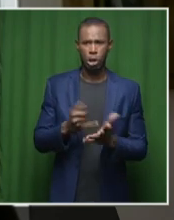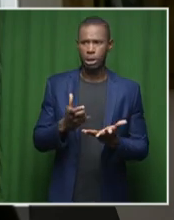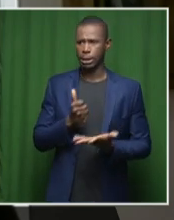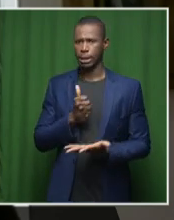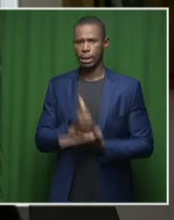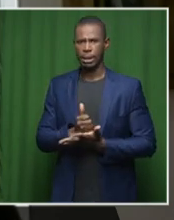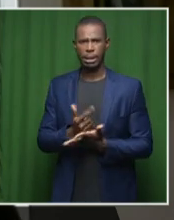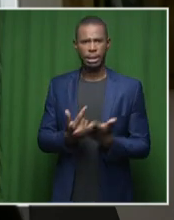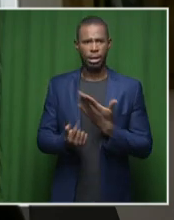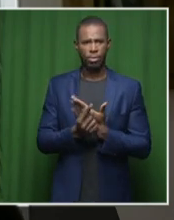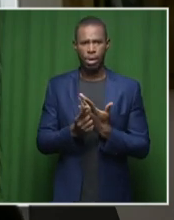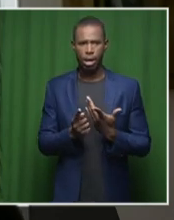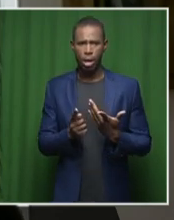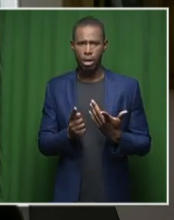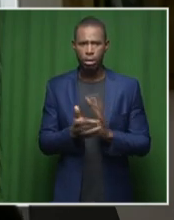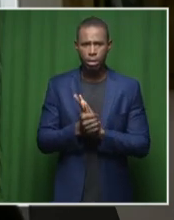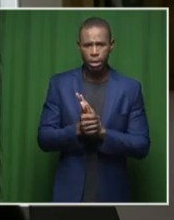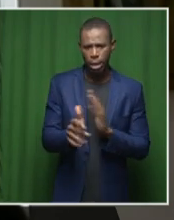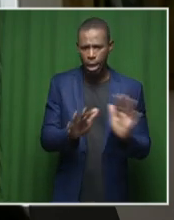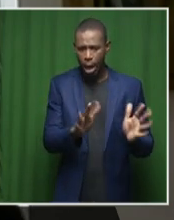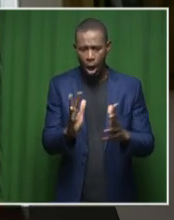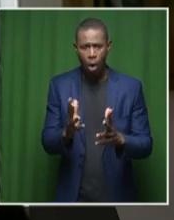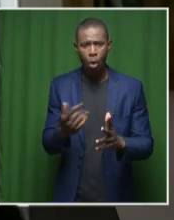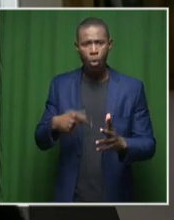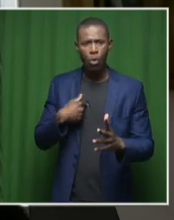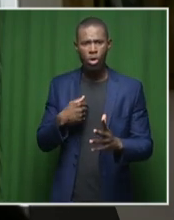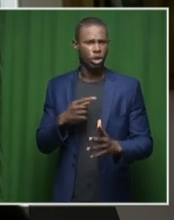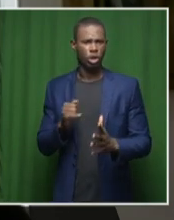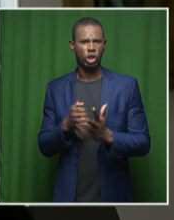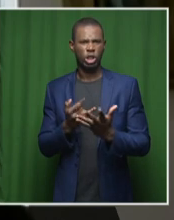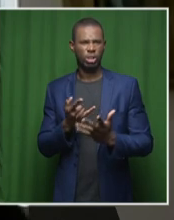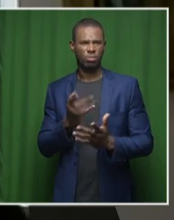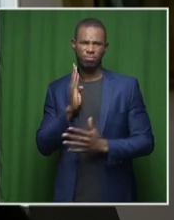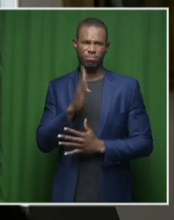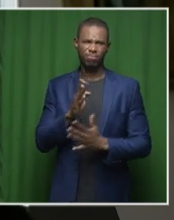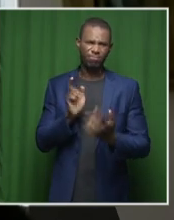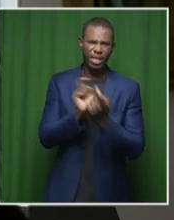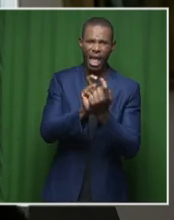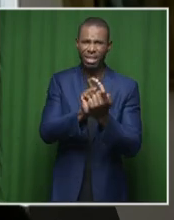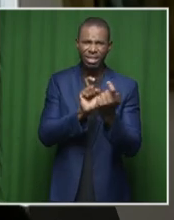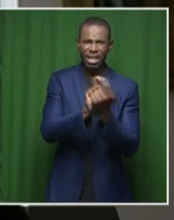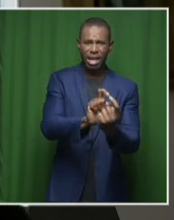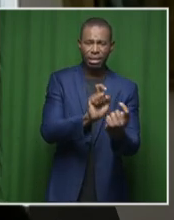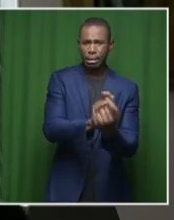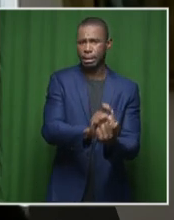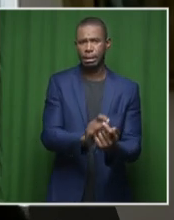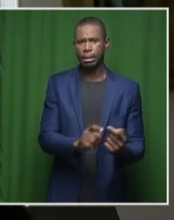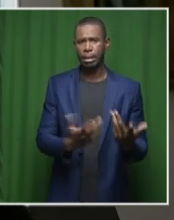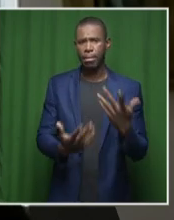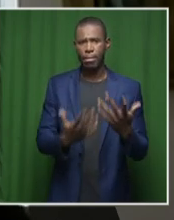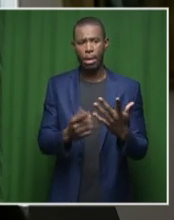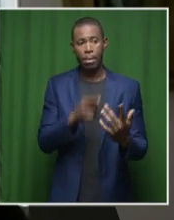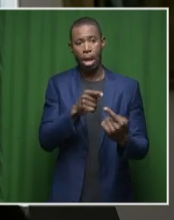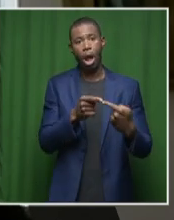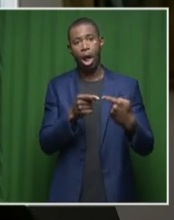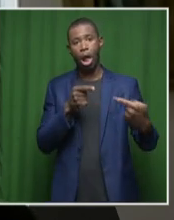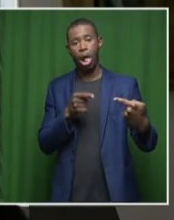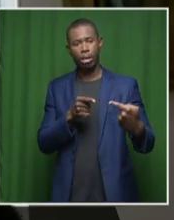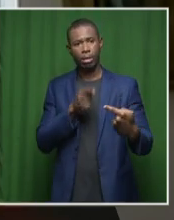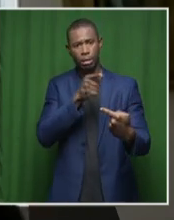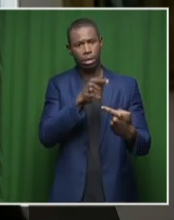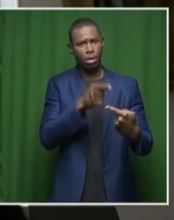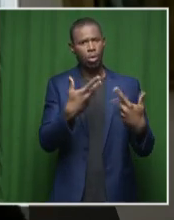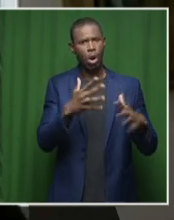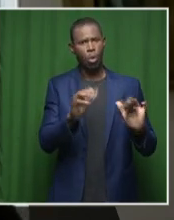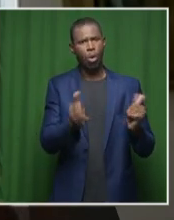type operations where we, you know, have to sort of relentlessly attack against a predetermined objective or against an enemy that's well